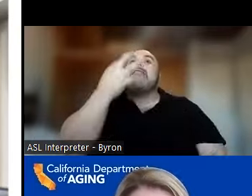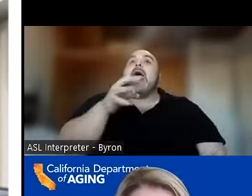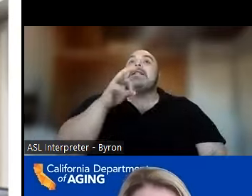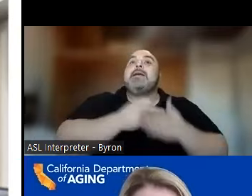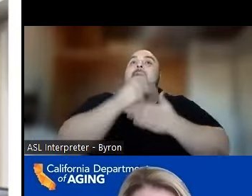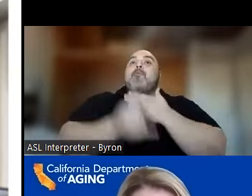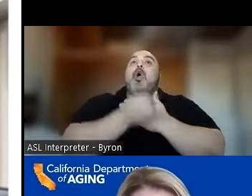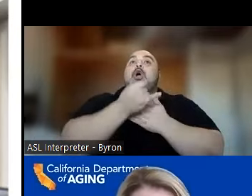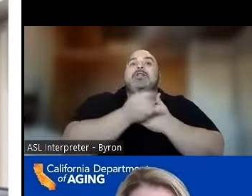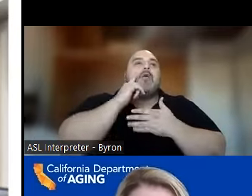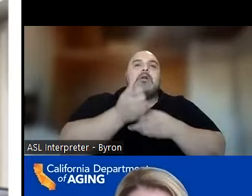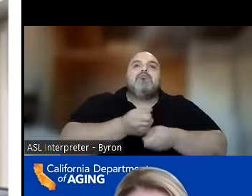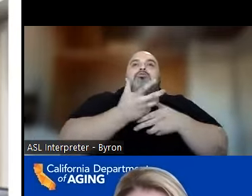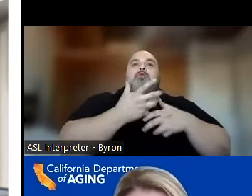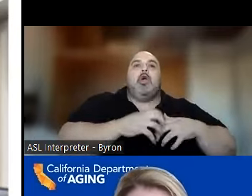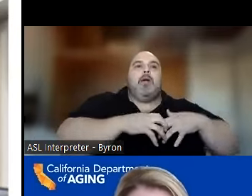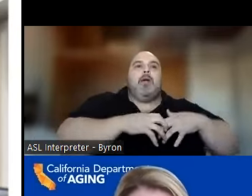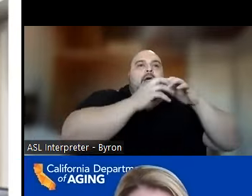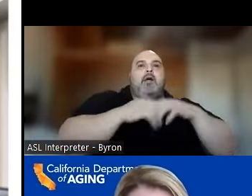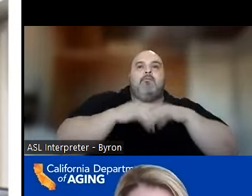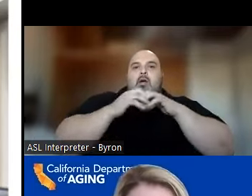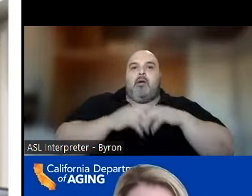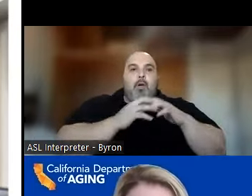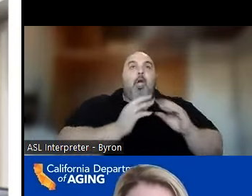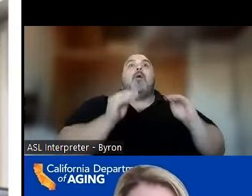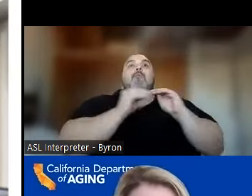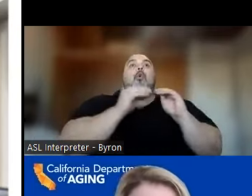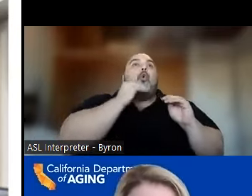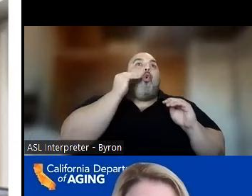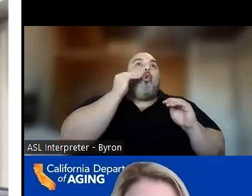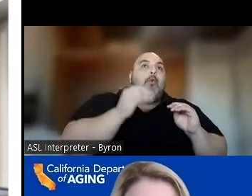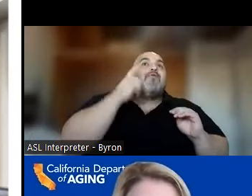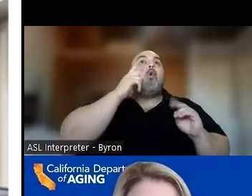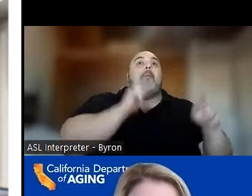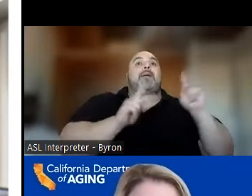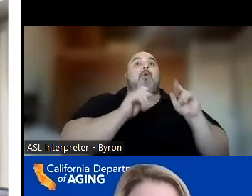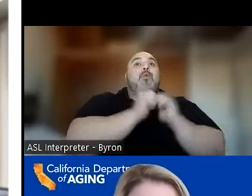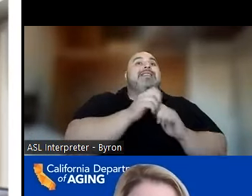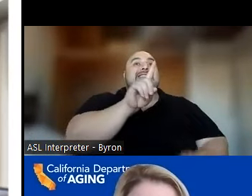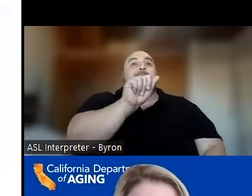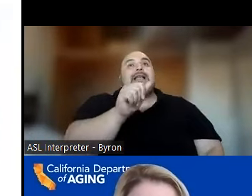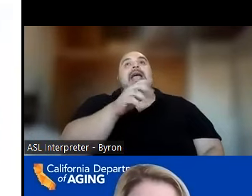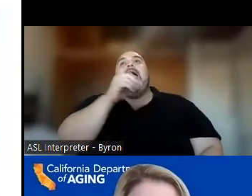more residential care options for older adults and people with disabilities. Next slide, please.